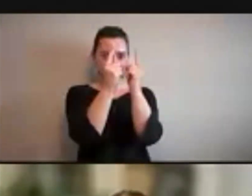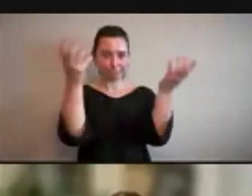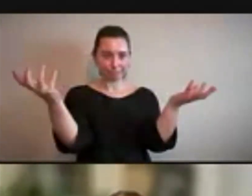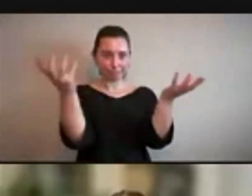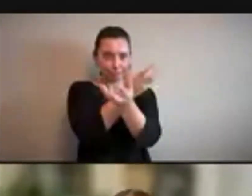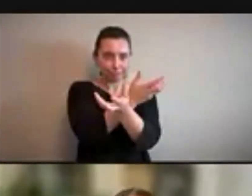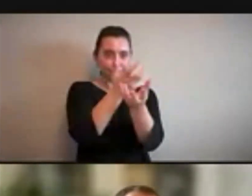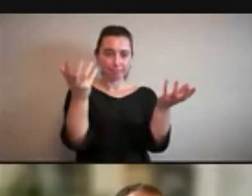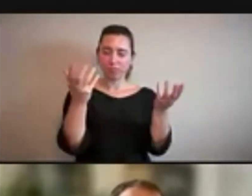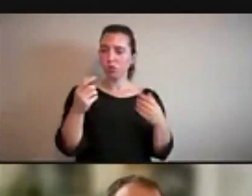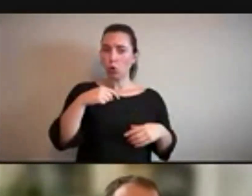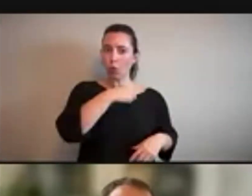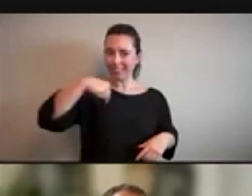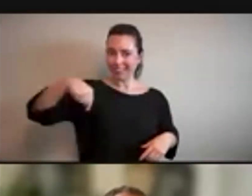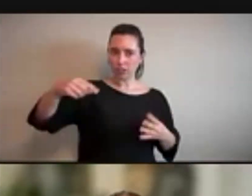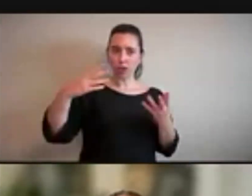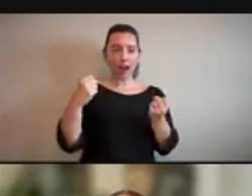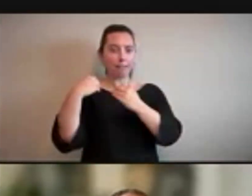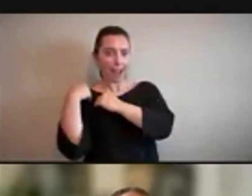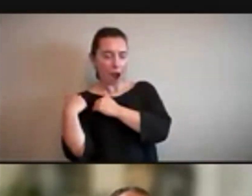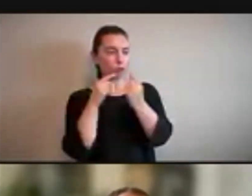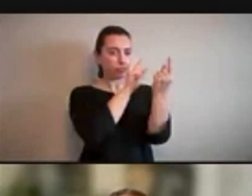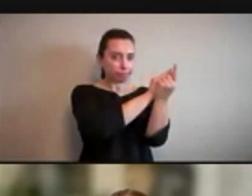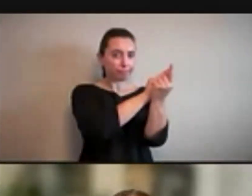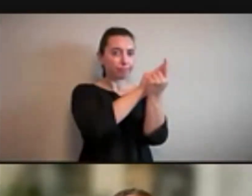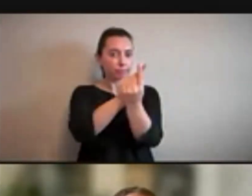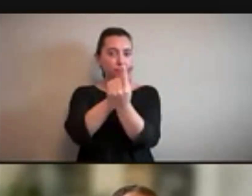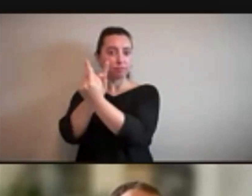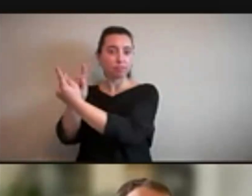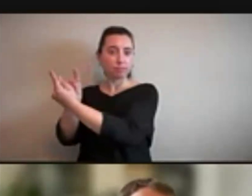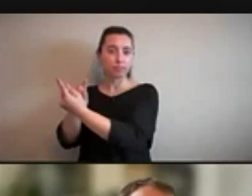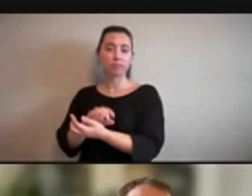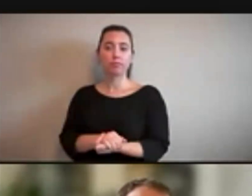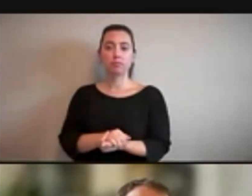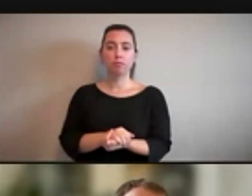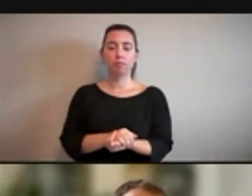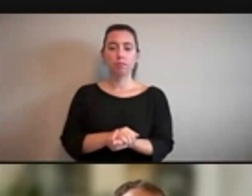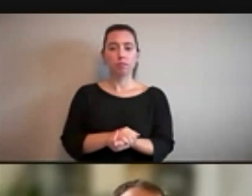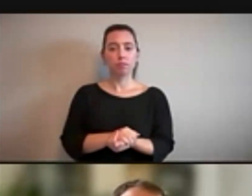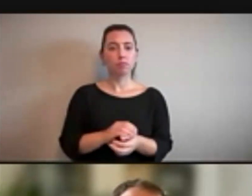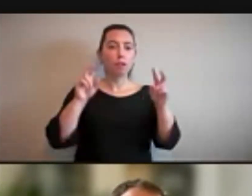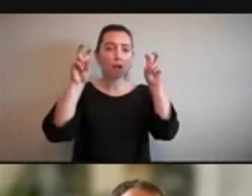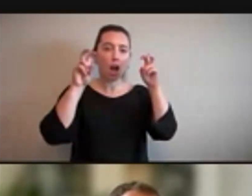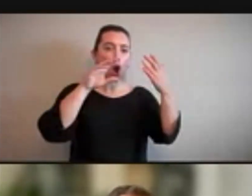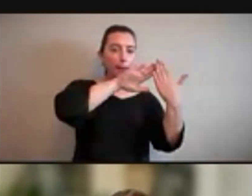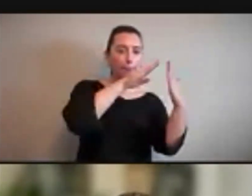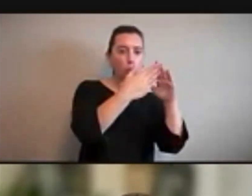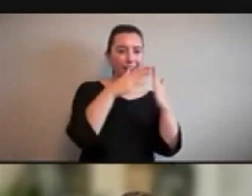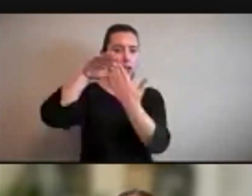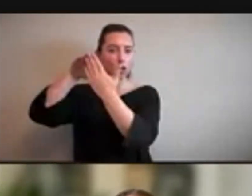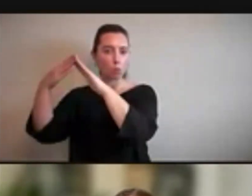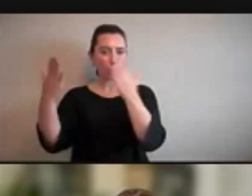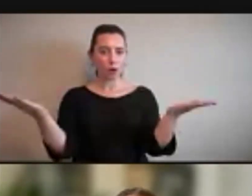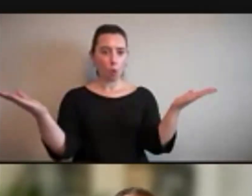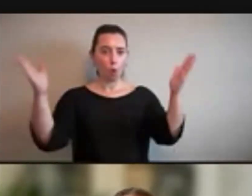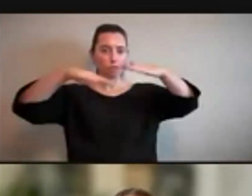group. What we have is an approach that you could describe as overlapping communities. So we have one